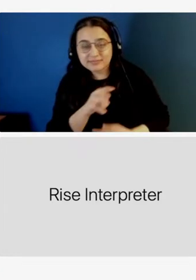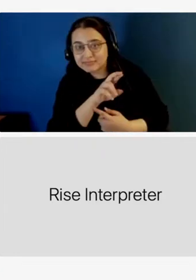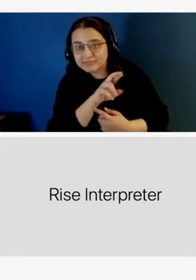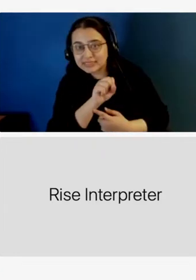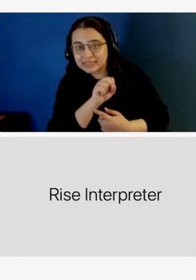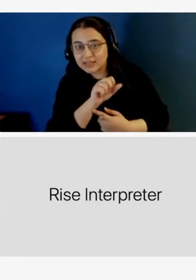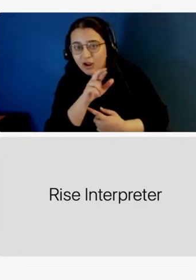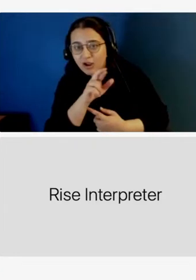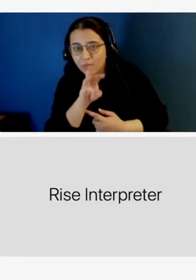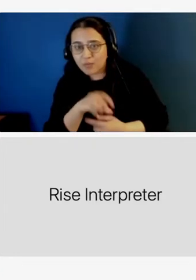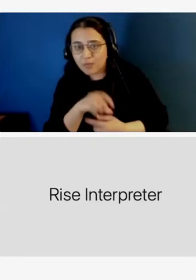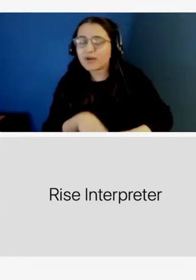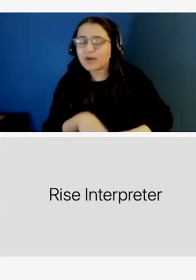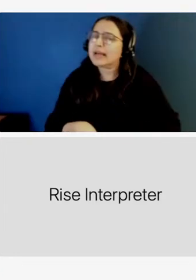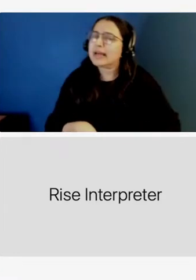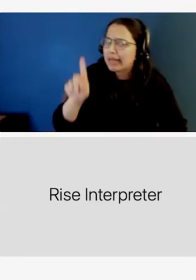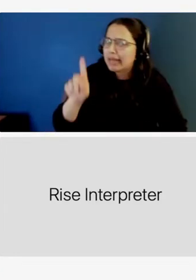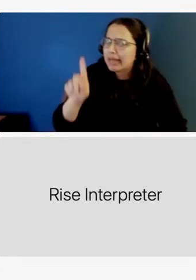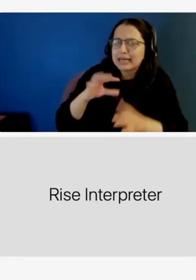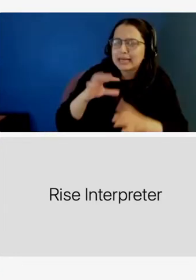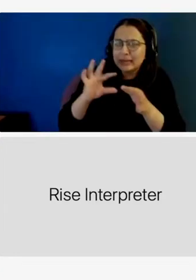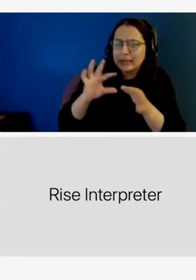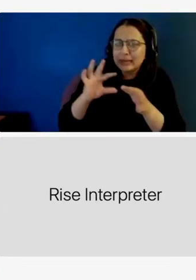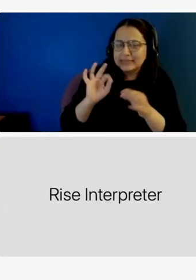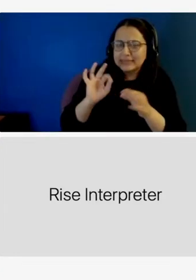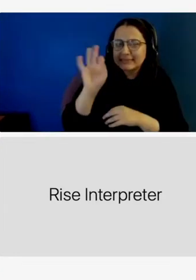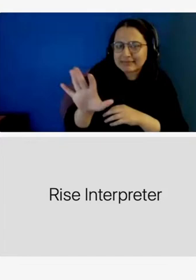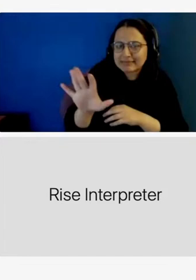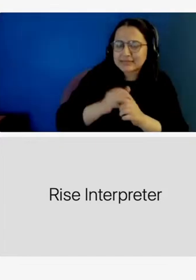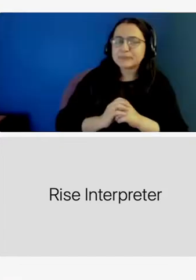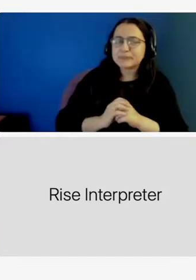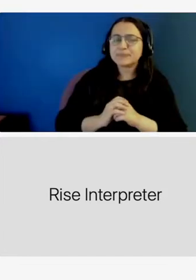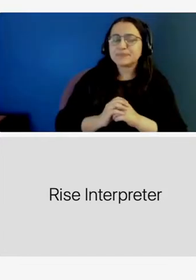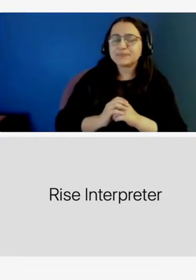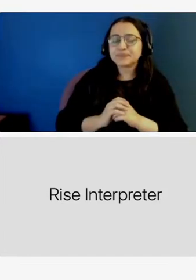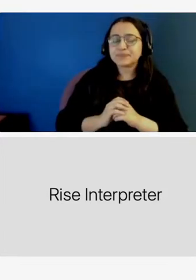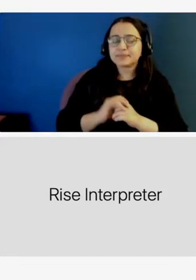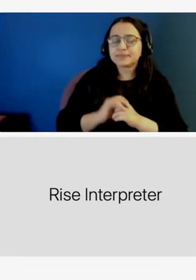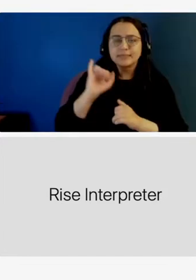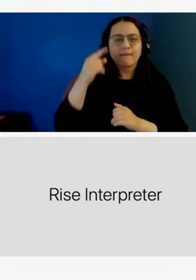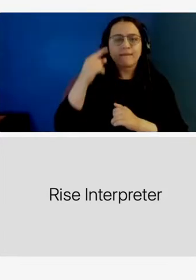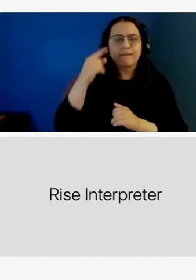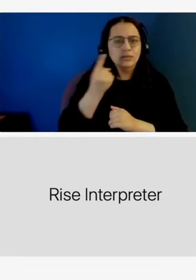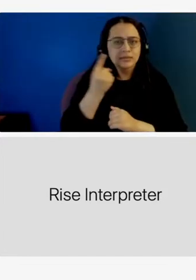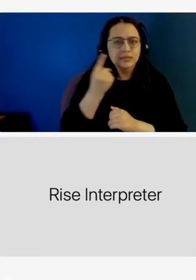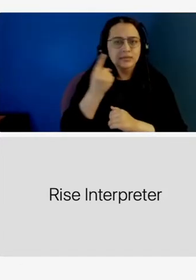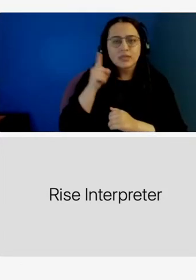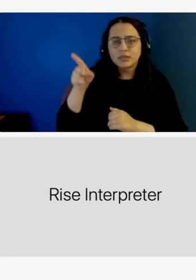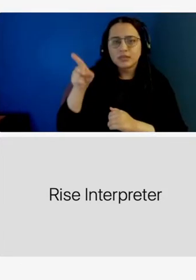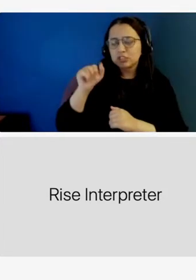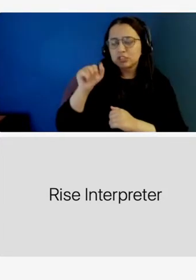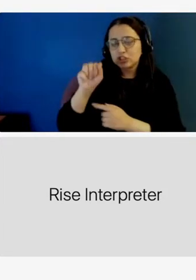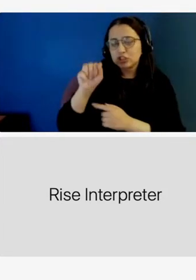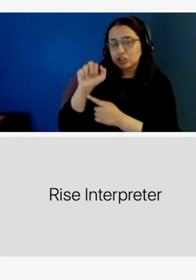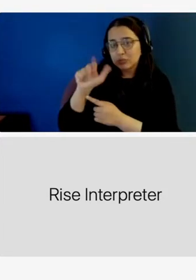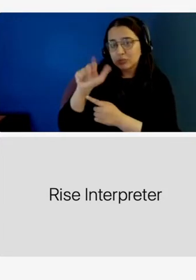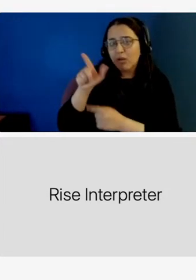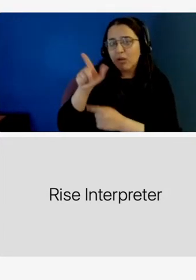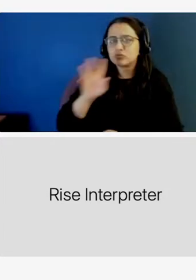questions. My comment is for something that Jamal was talking about how you went out to the